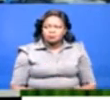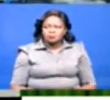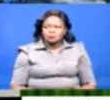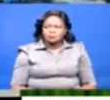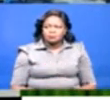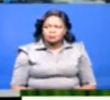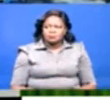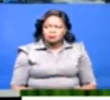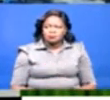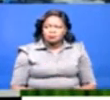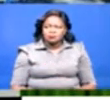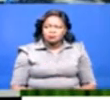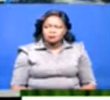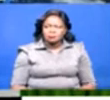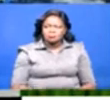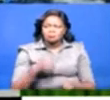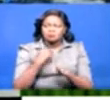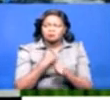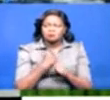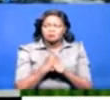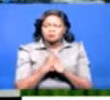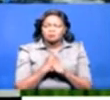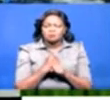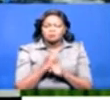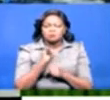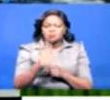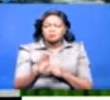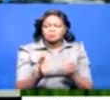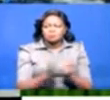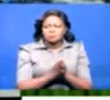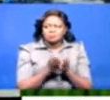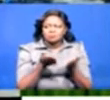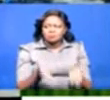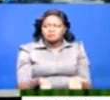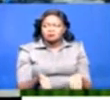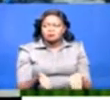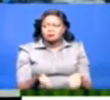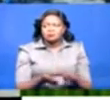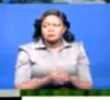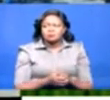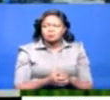votes. That was the performance. And now,